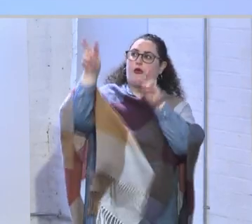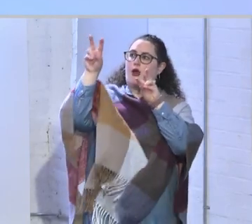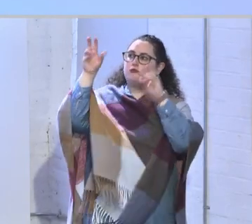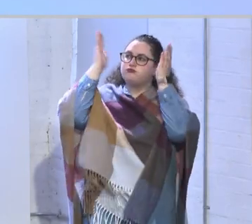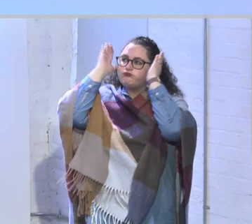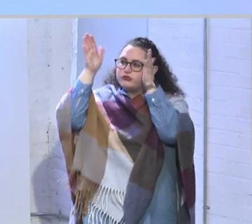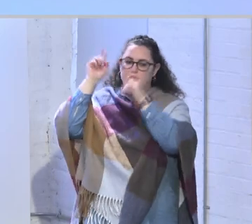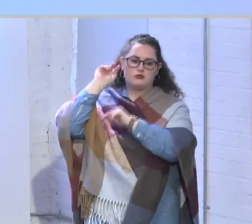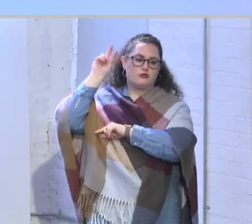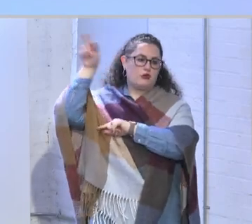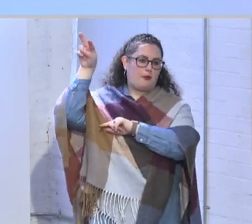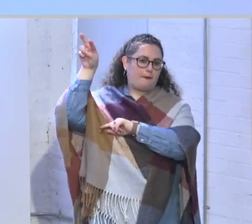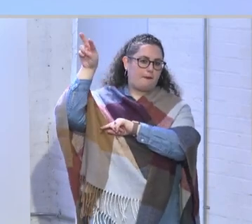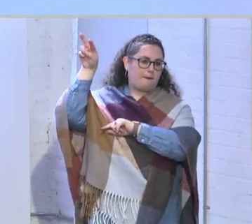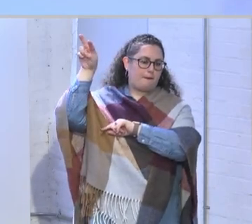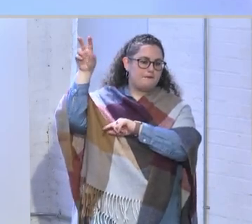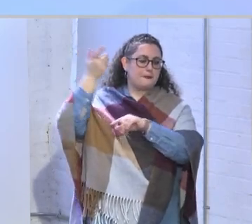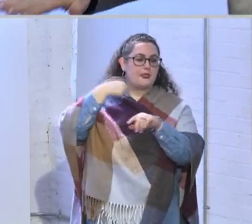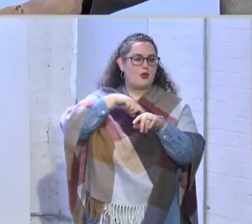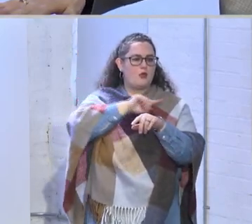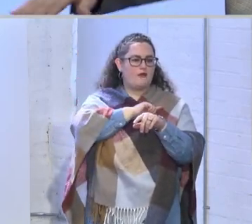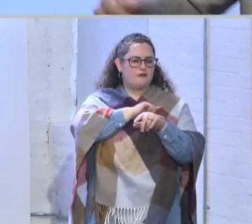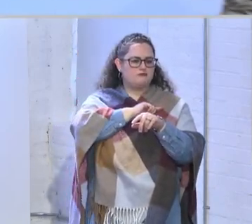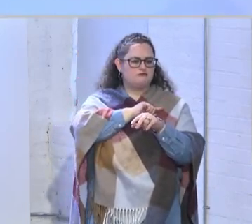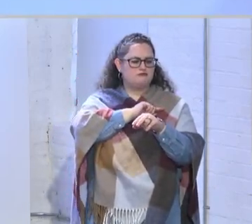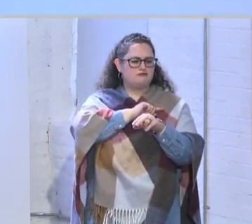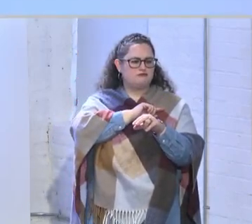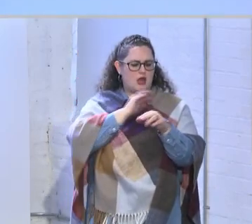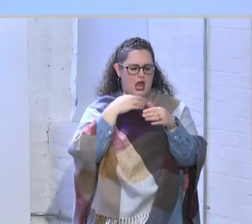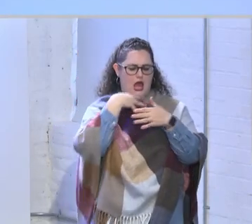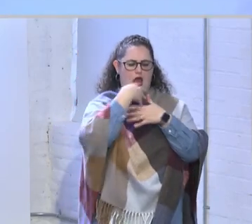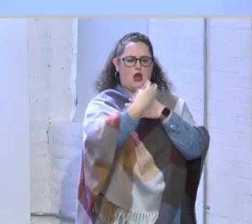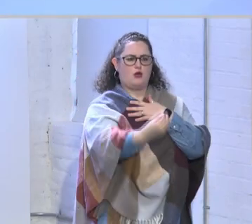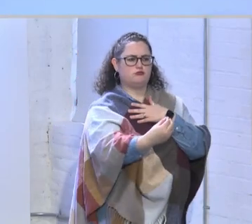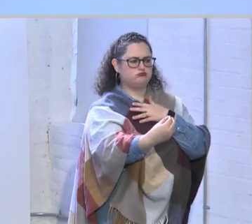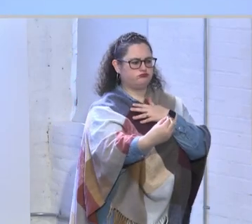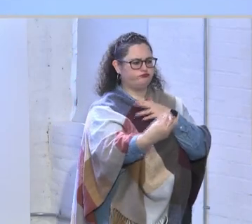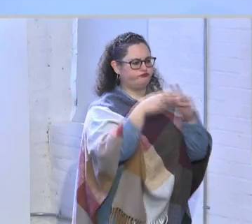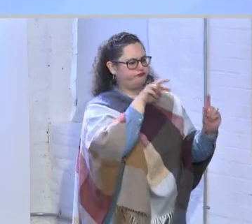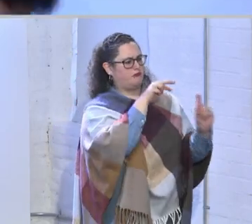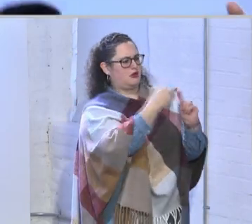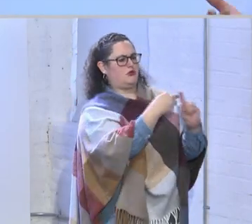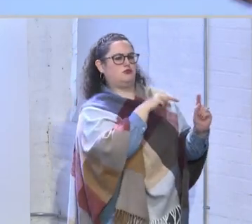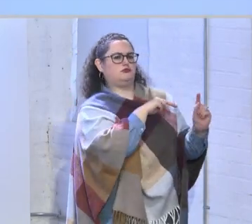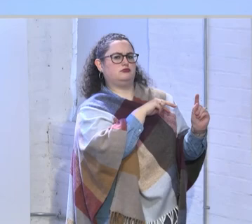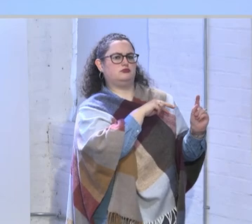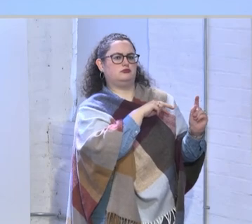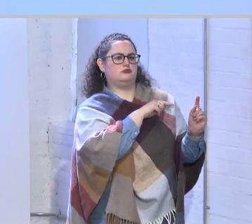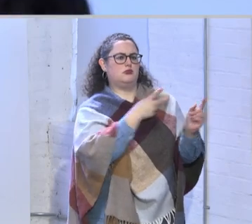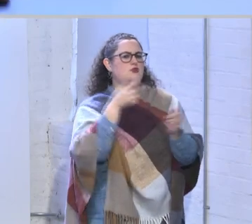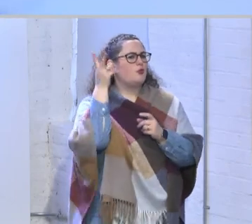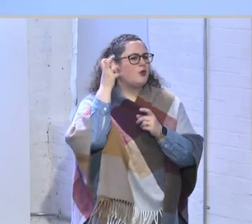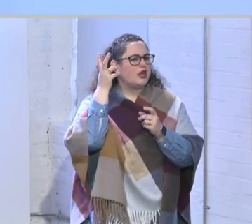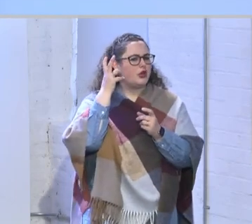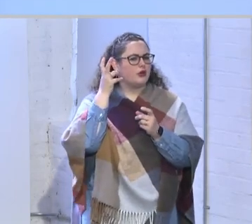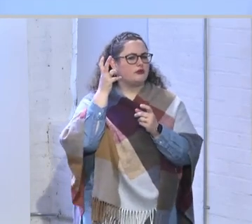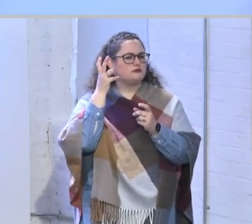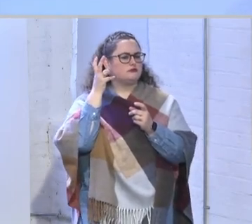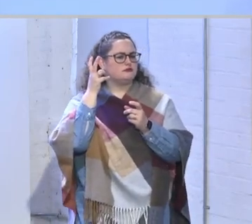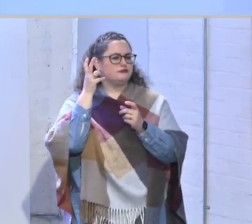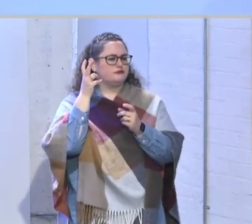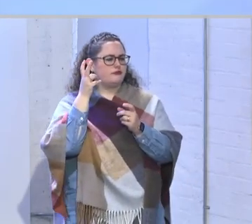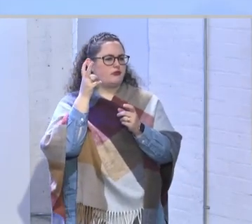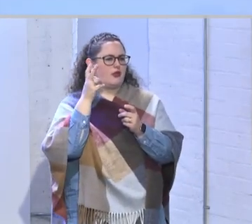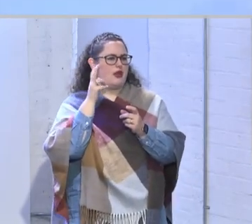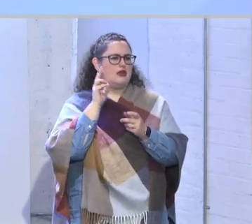that sometimes we have an outlook, right? You know, we have a 2024 outlook, and that's what we hear. It's in the markets.